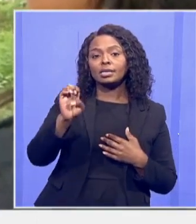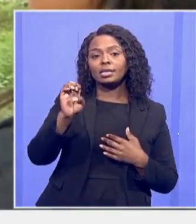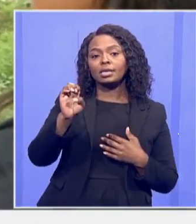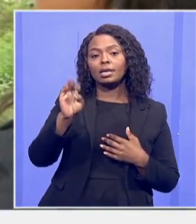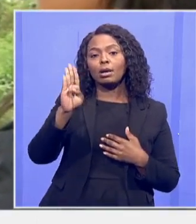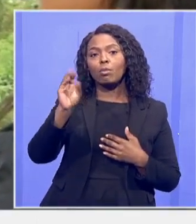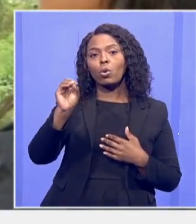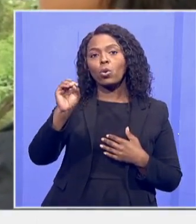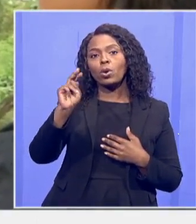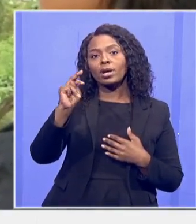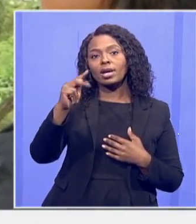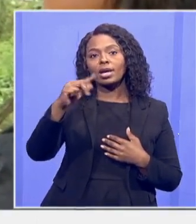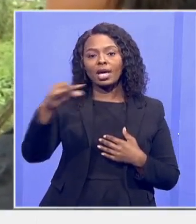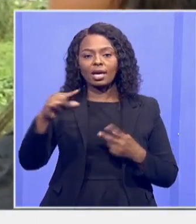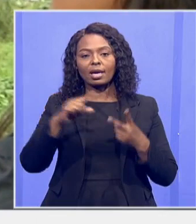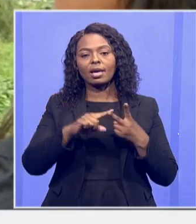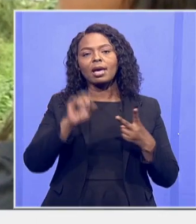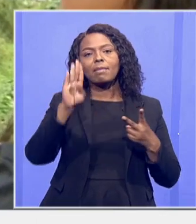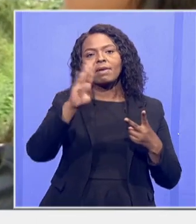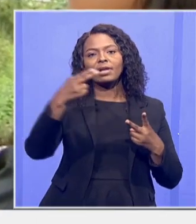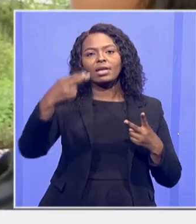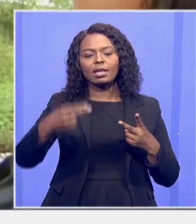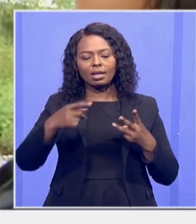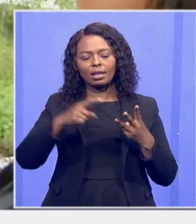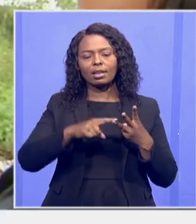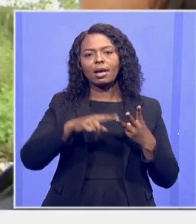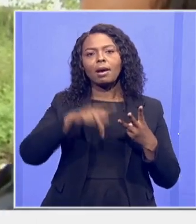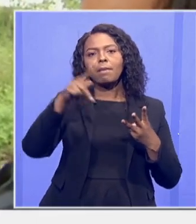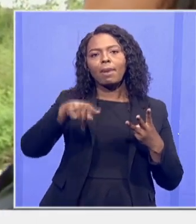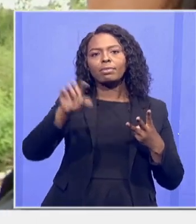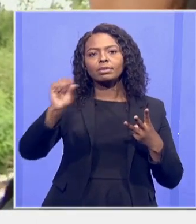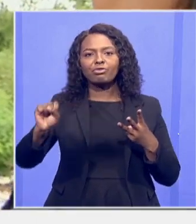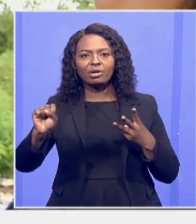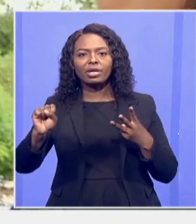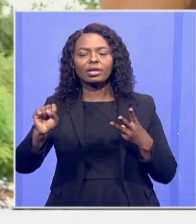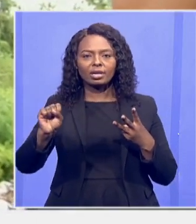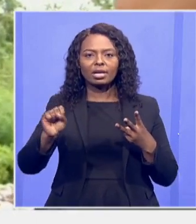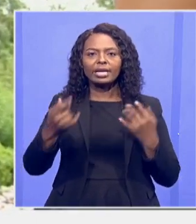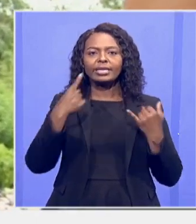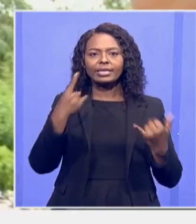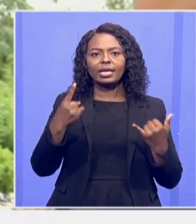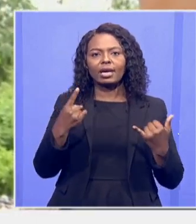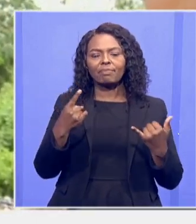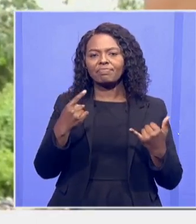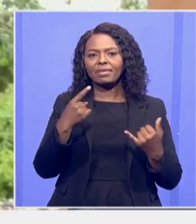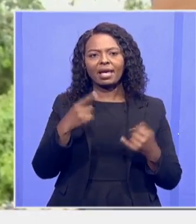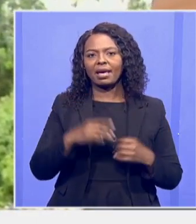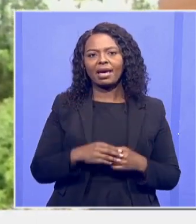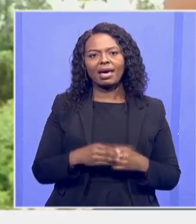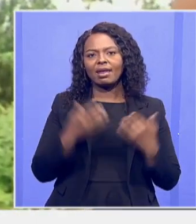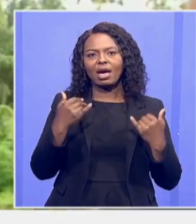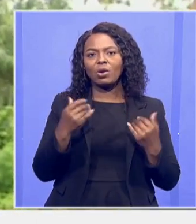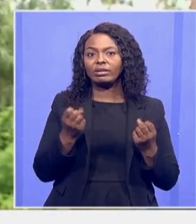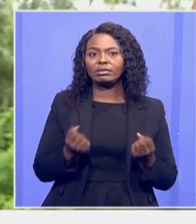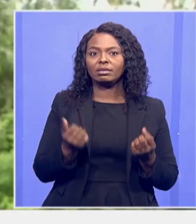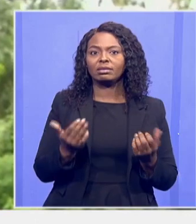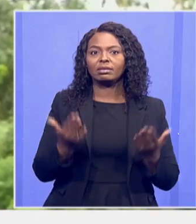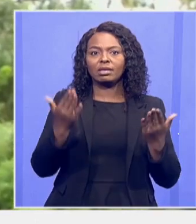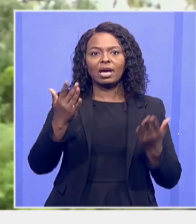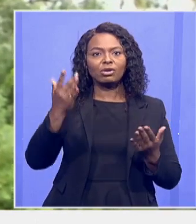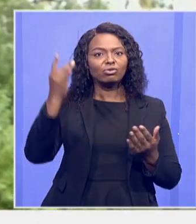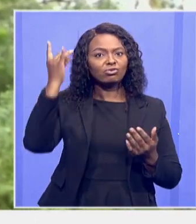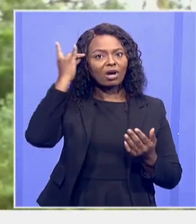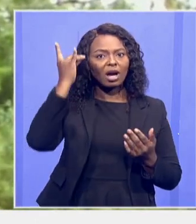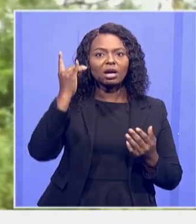Everton, the people of Beverly Hills, Palm Springs, have been saying to us that they don't see any service delivery trucks that come here. If they see